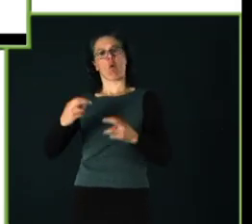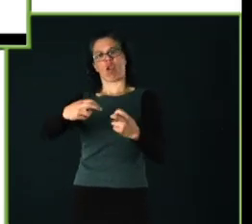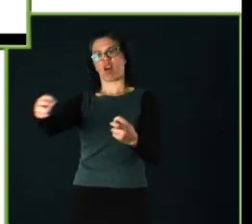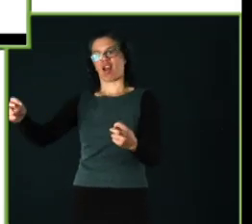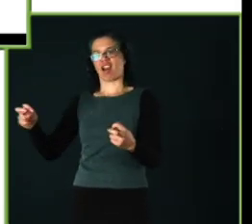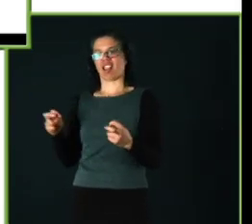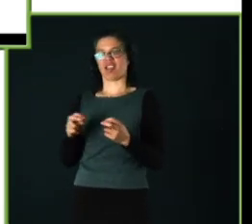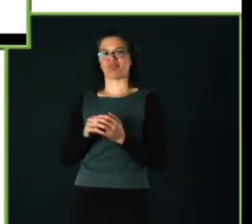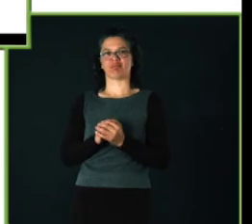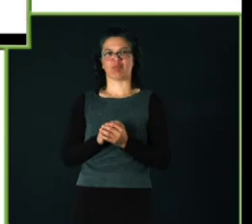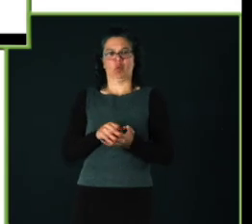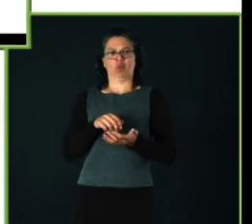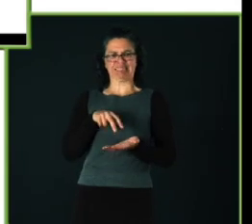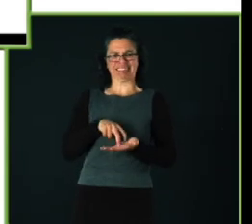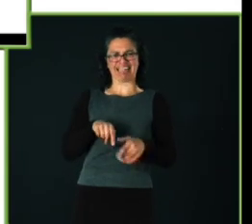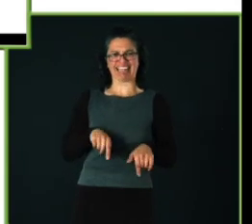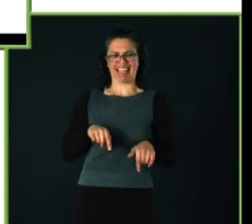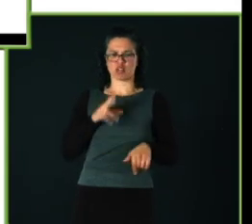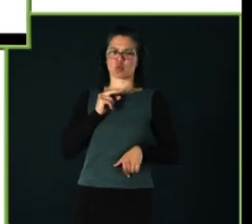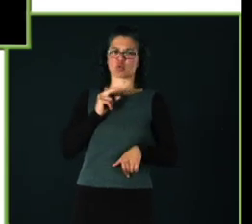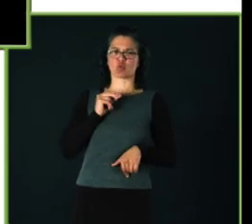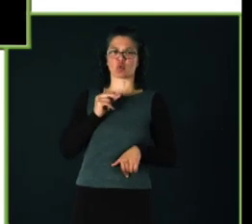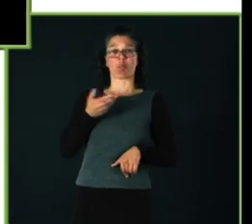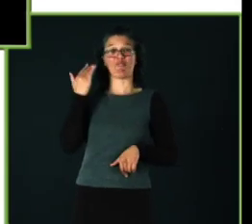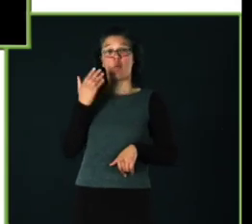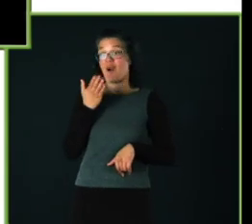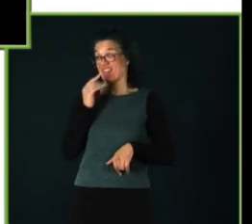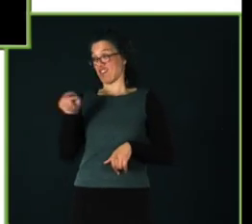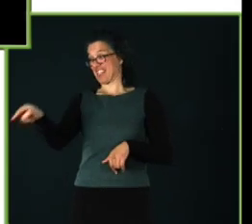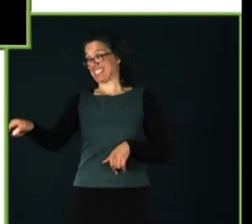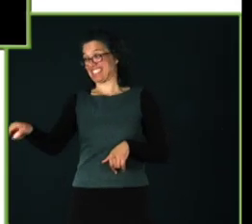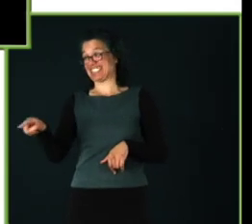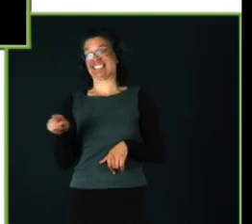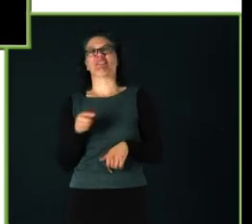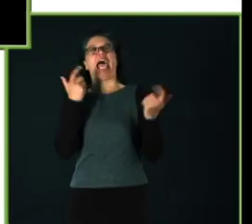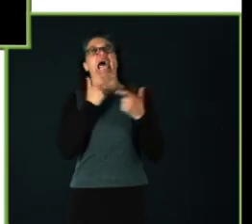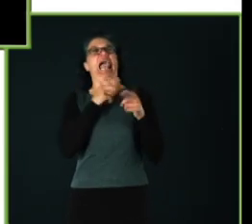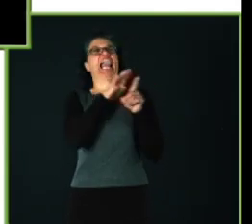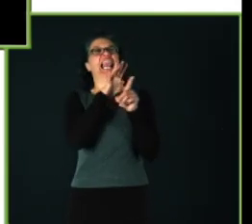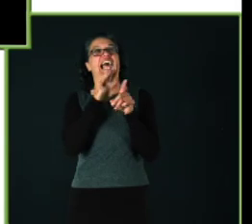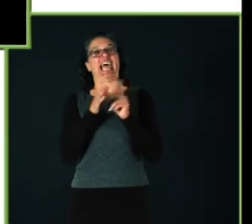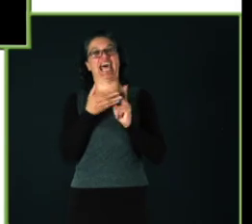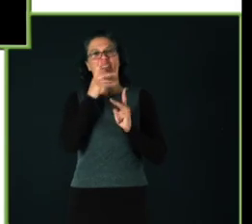Man, it's a lot harder than I thought. I was sitting there having a laugh at everybody else.